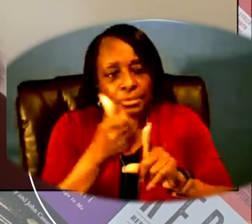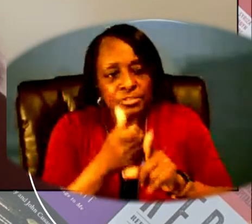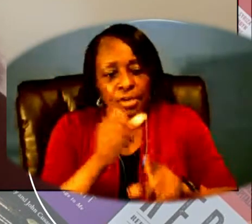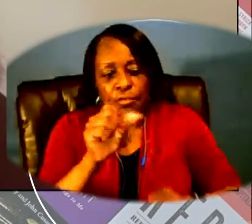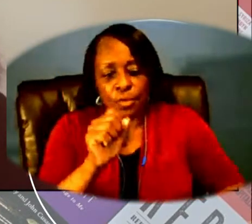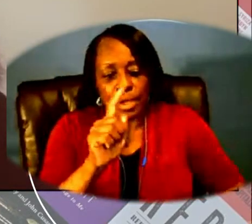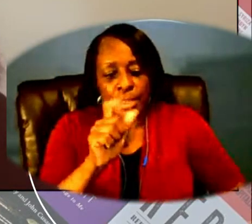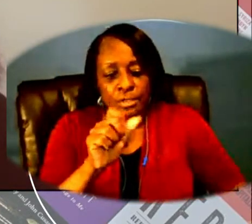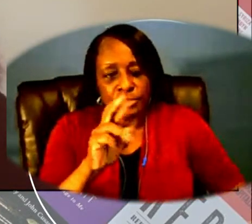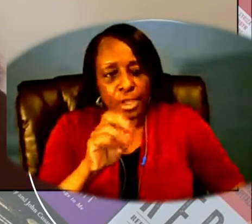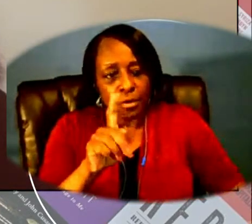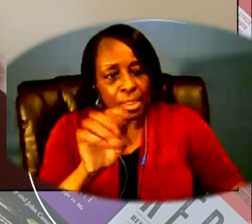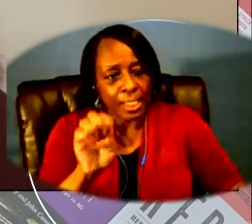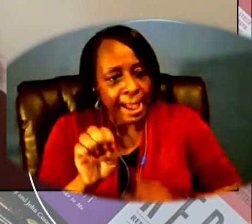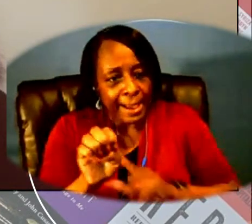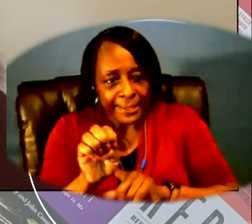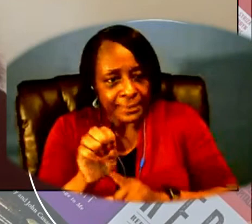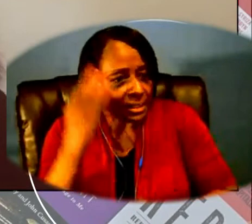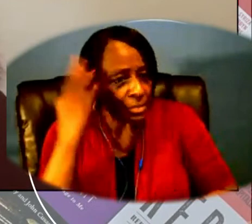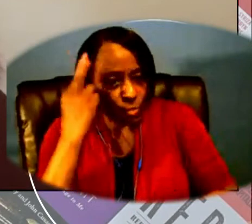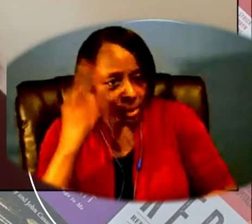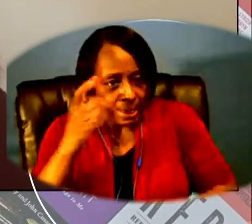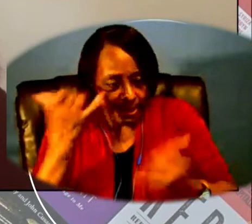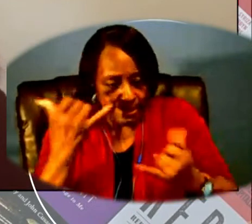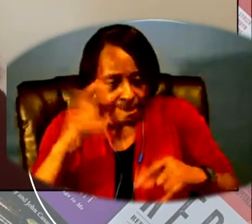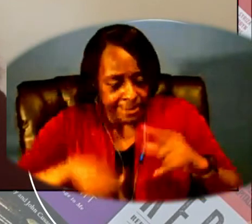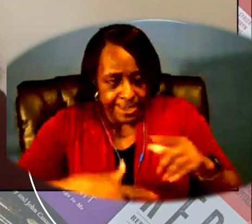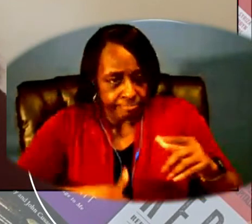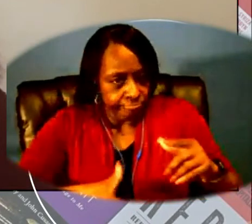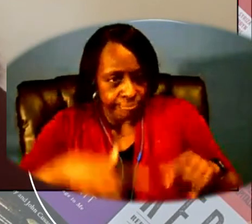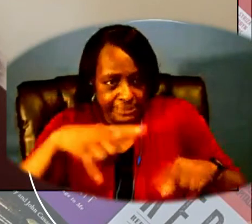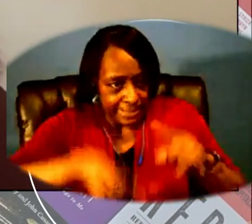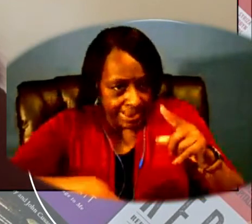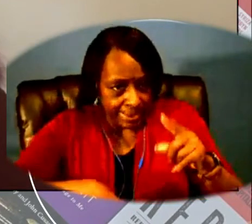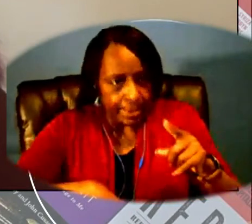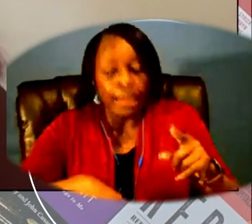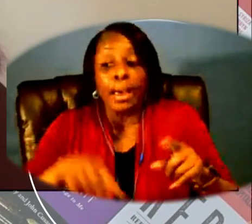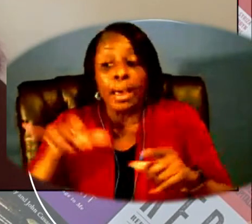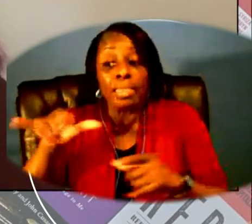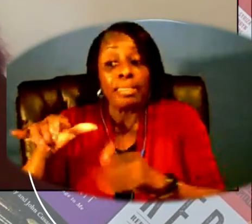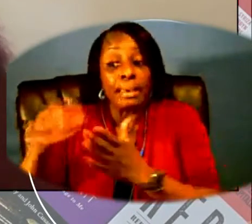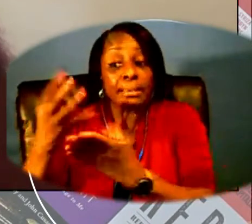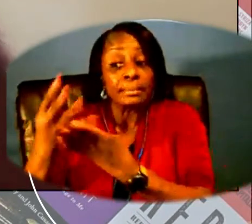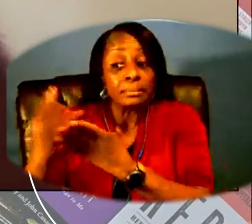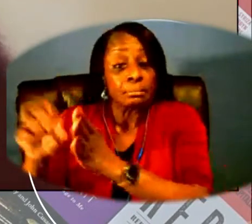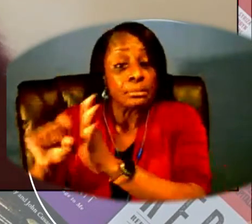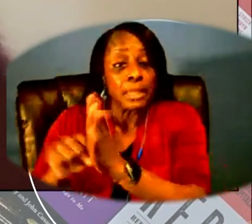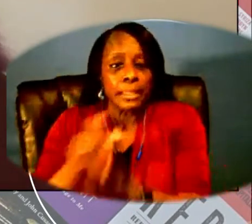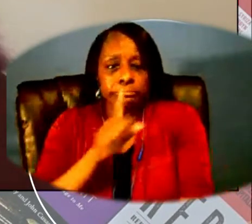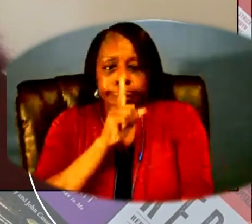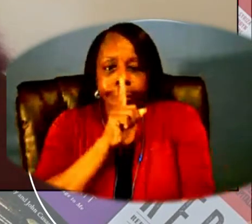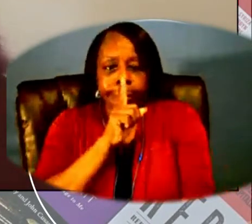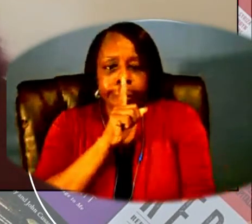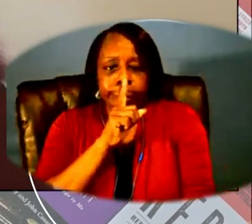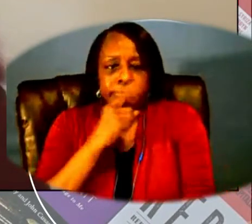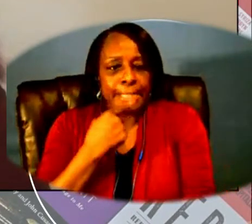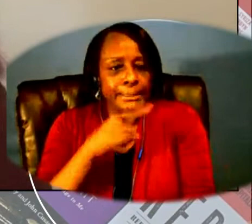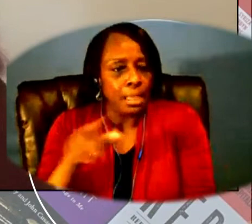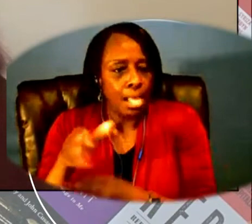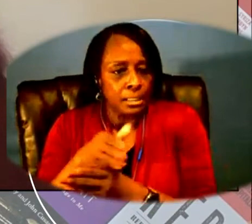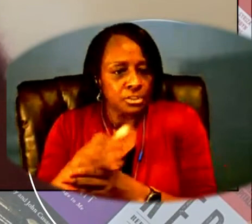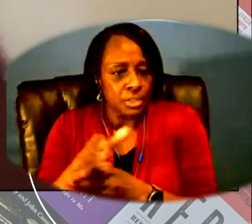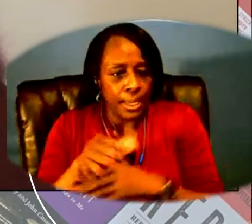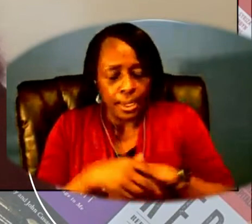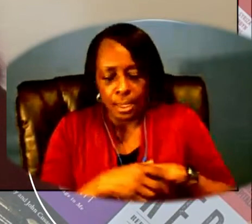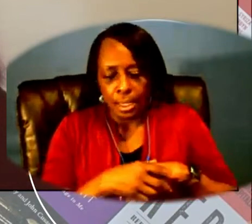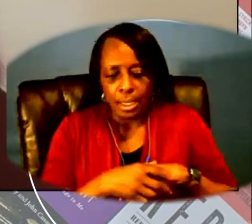They know who they are and are not willing to tell them to this day. We have a bill that keeps getting and not